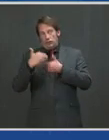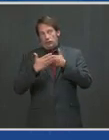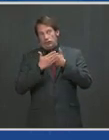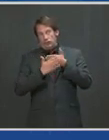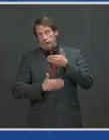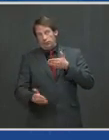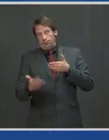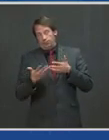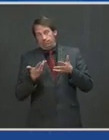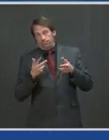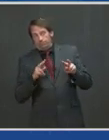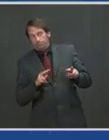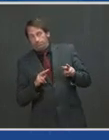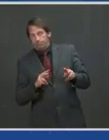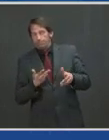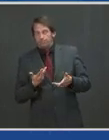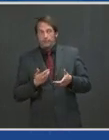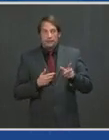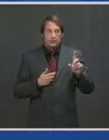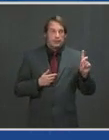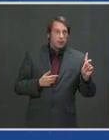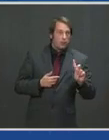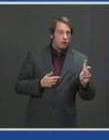is changing so rapidly.